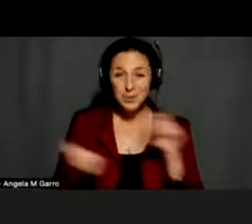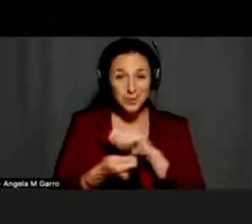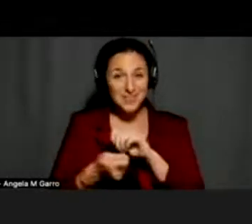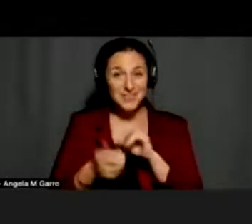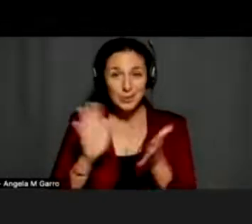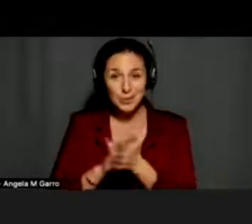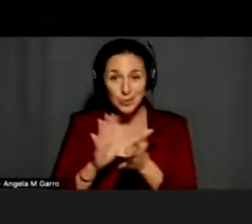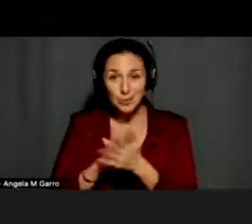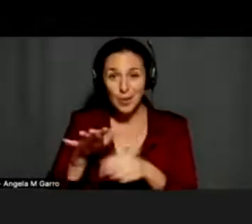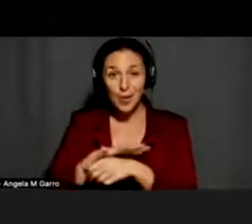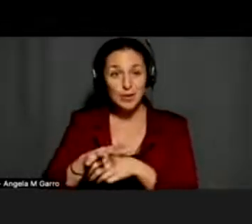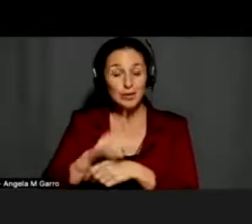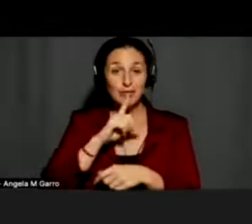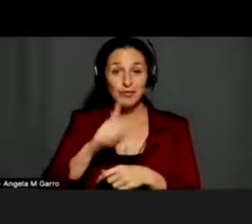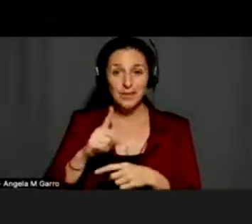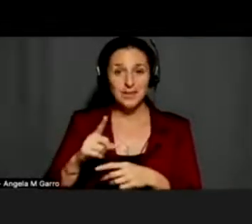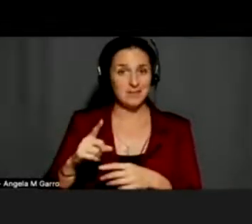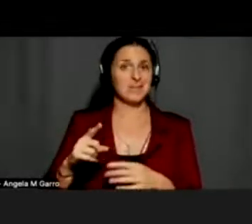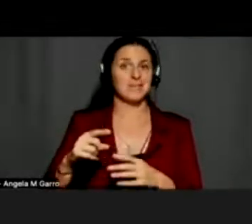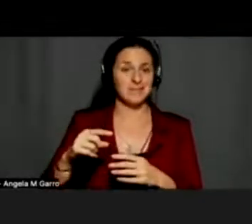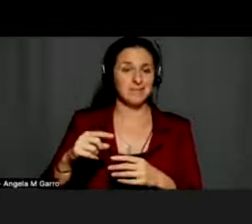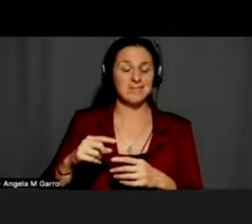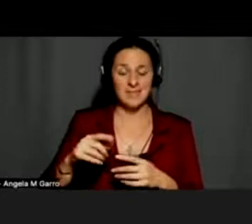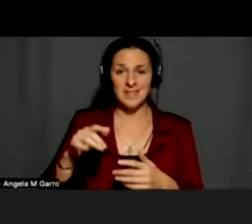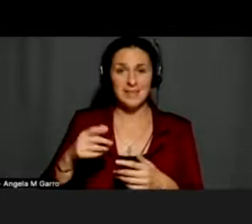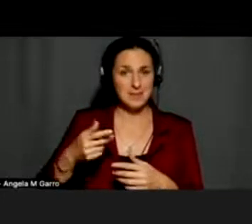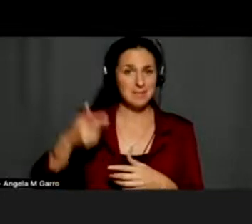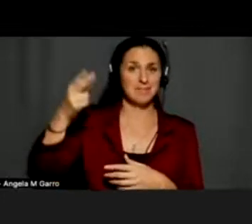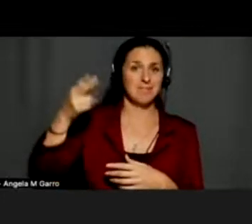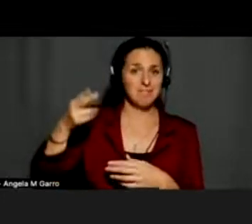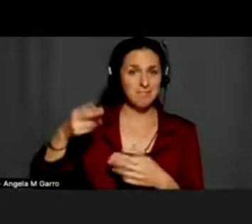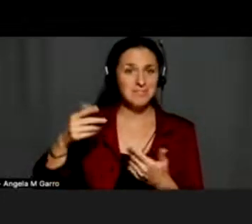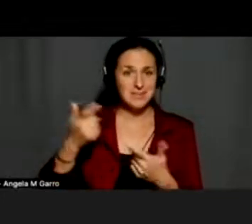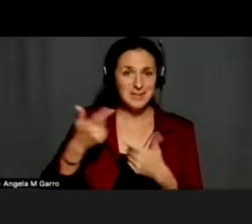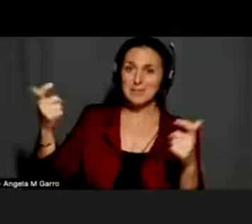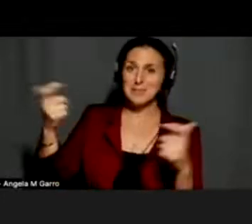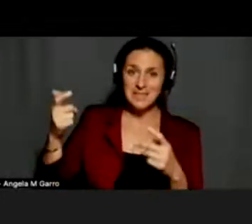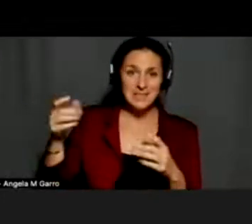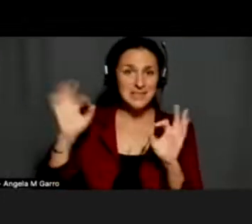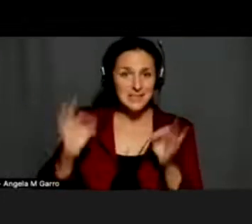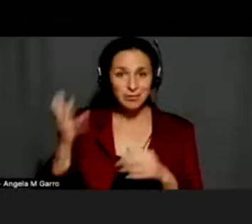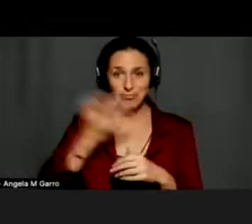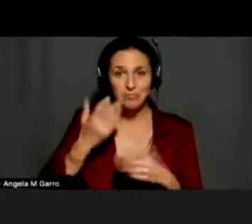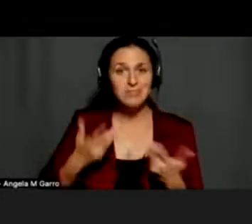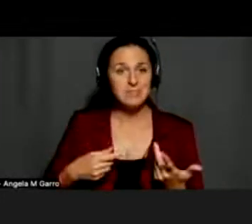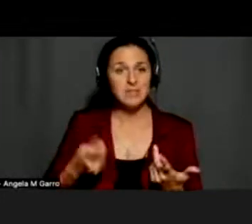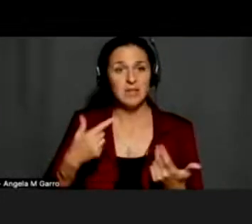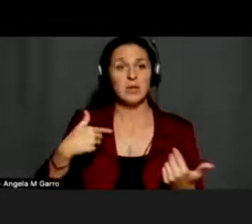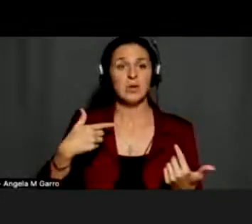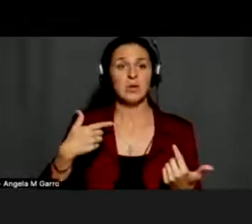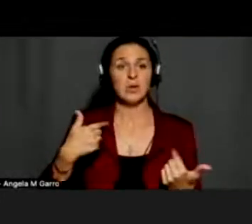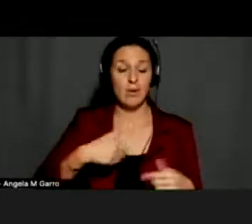is really right up there in one of these big decisions that we're making, where we have the ability to